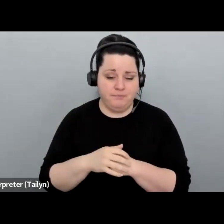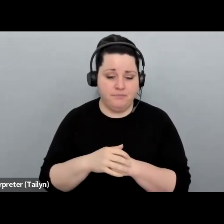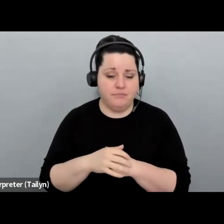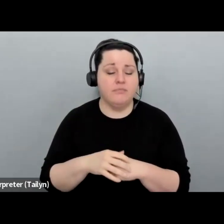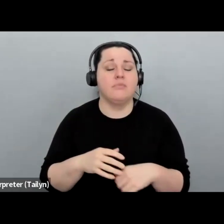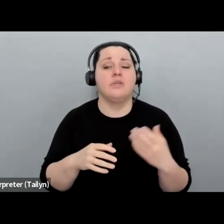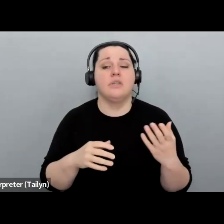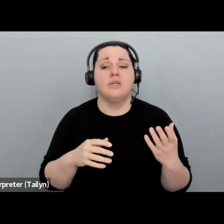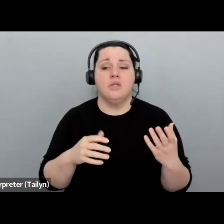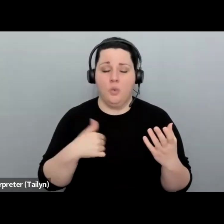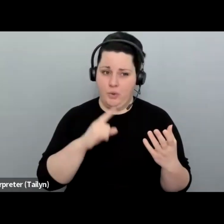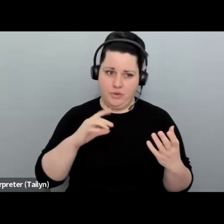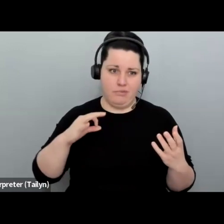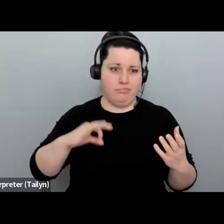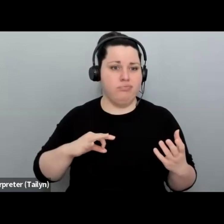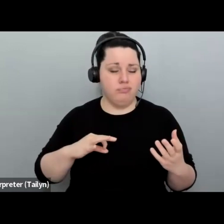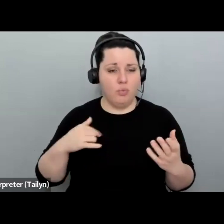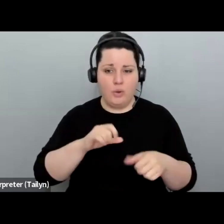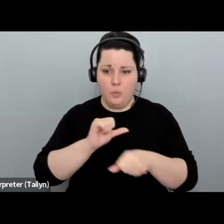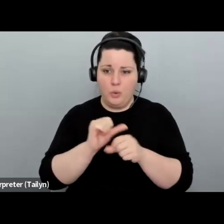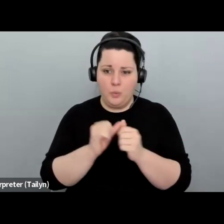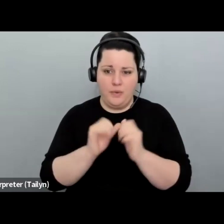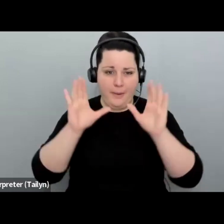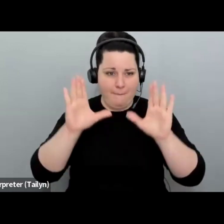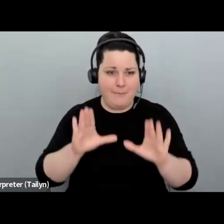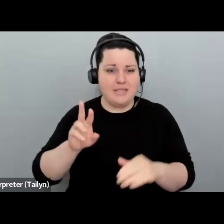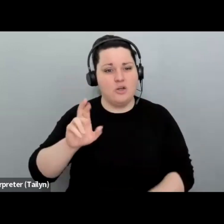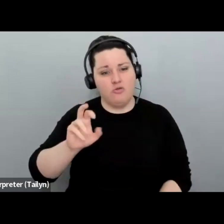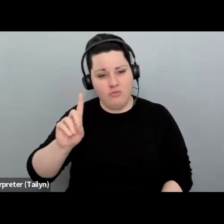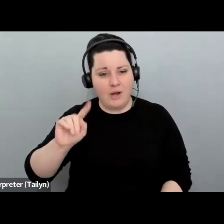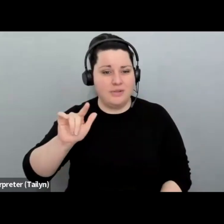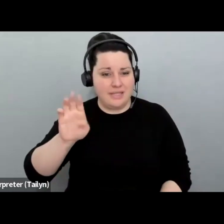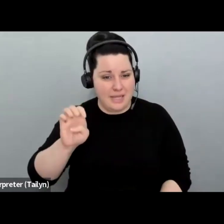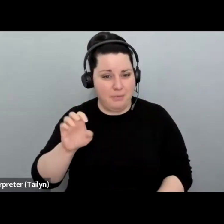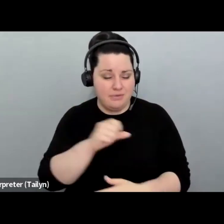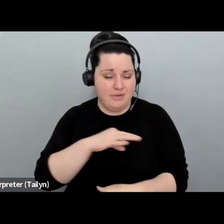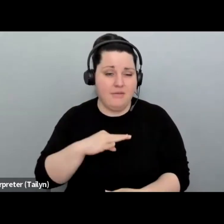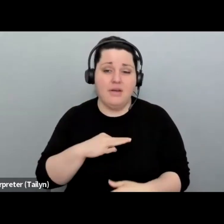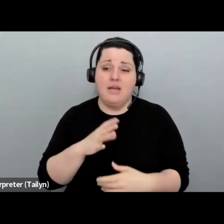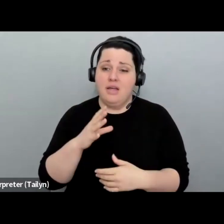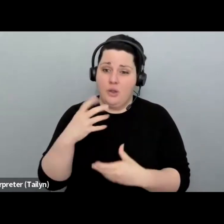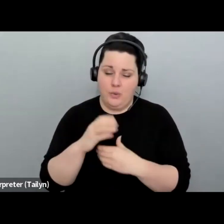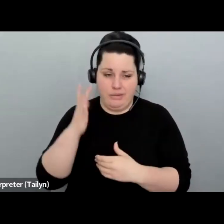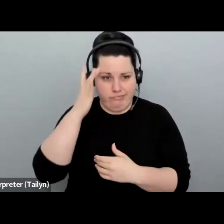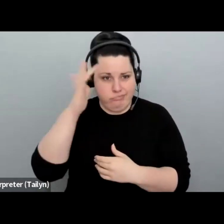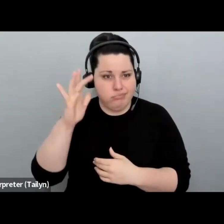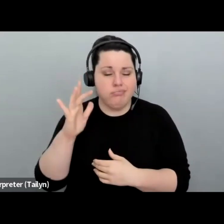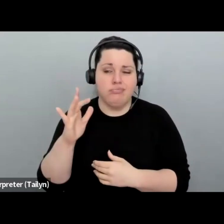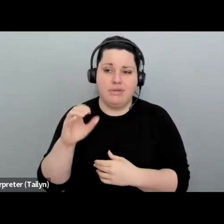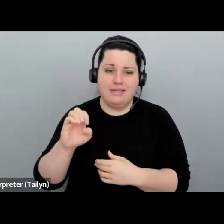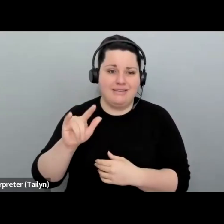We have the privilege of working with the amazing Roundtable staff, including our brilliant executive director,